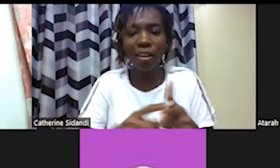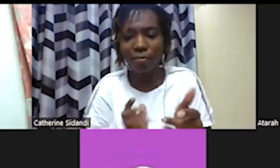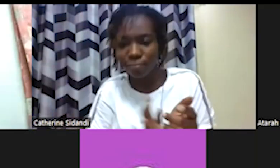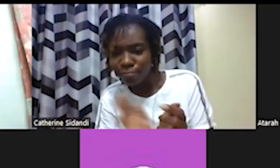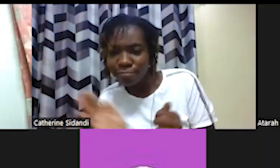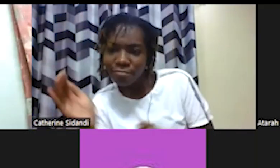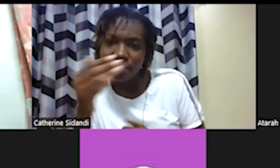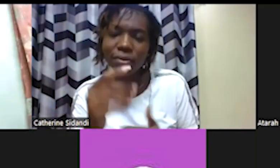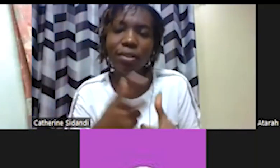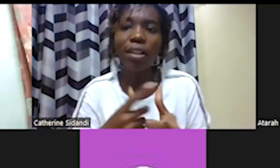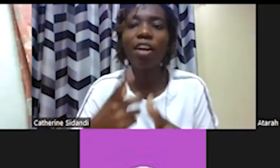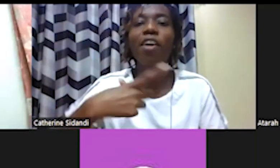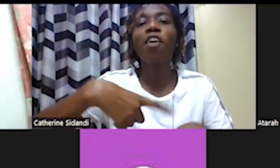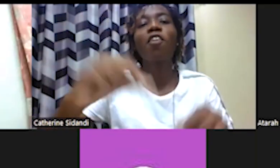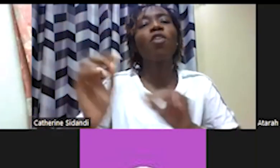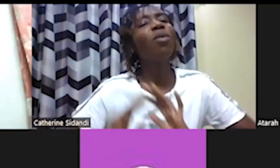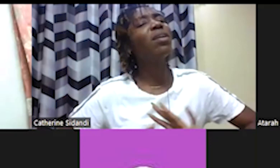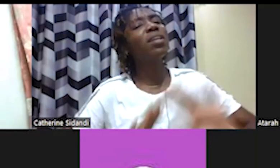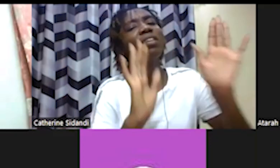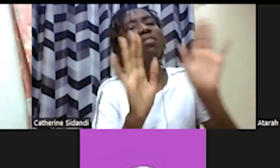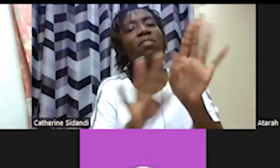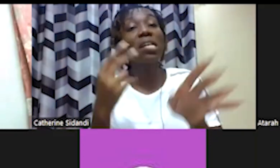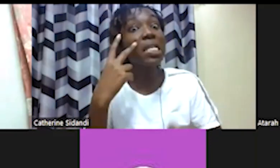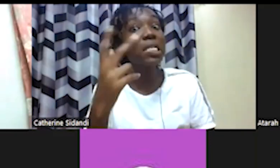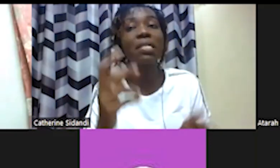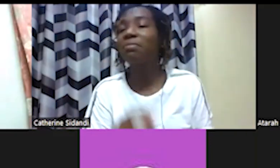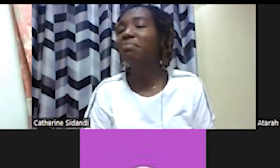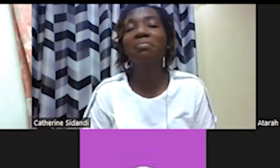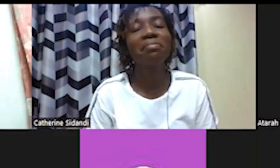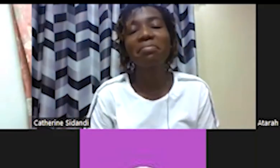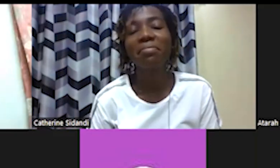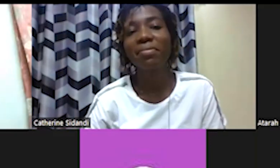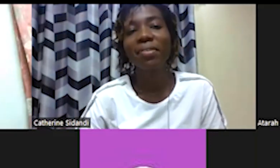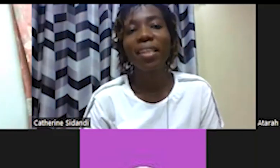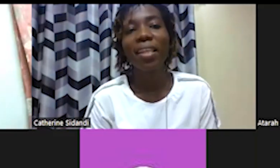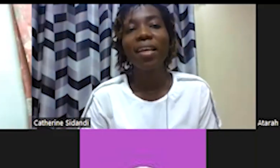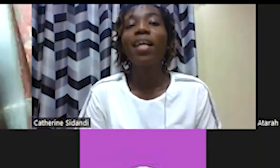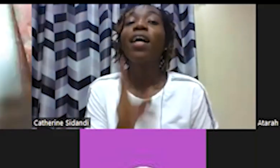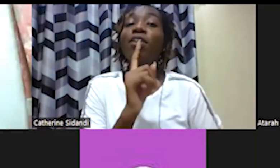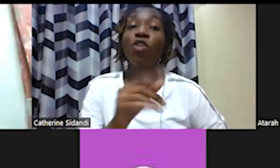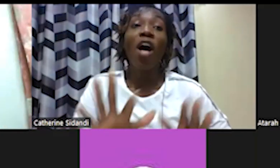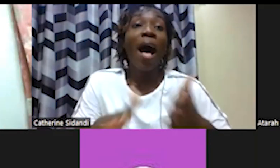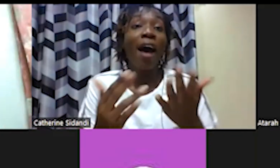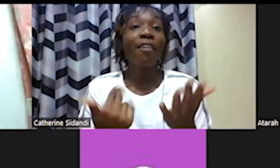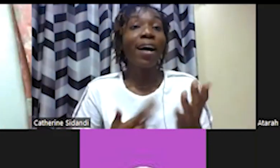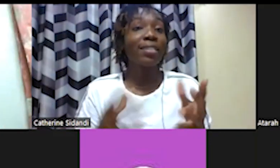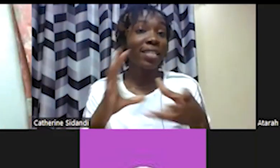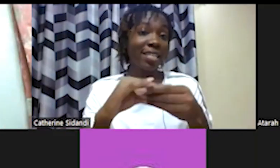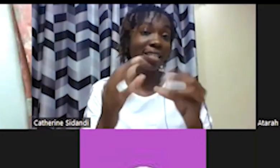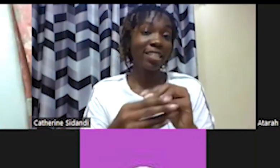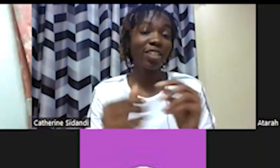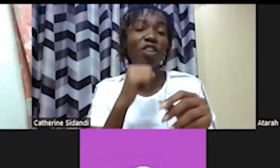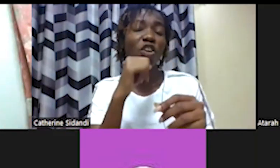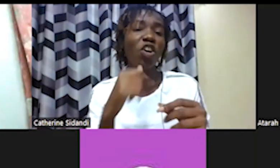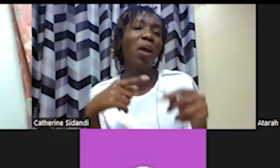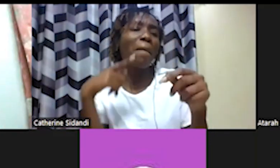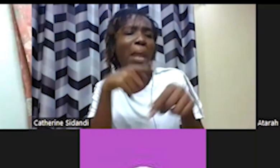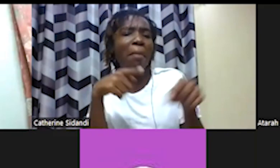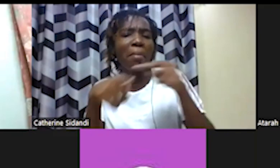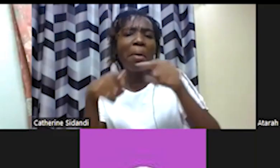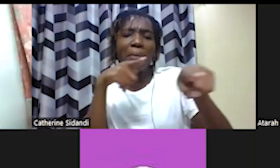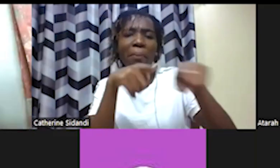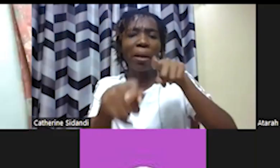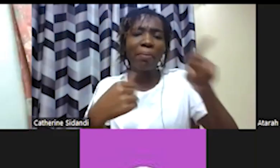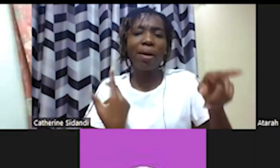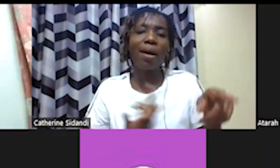just go away. They even don't see it. So it is the way we were created. Don't blame us, the men in the house.